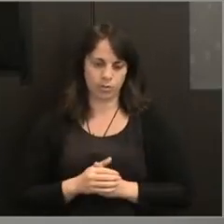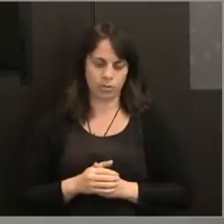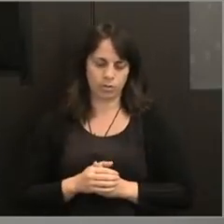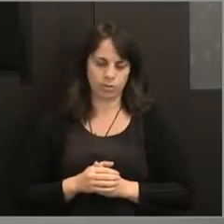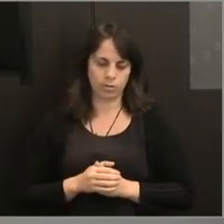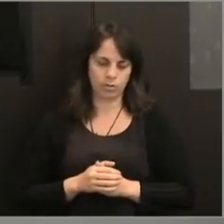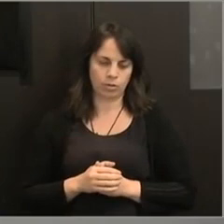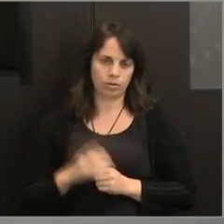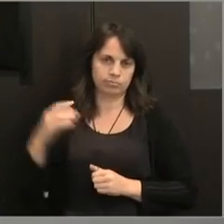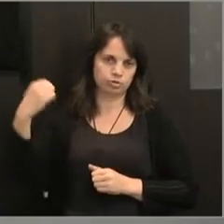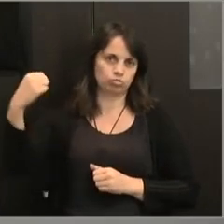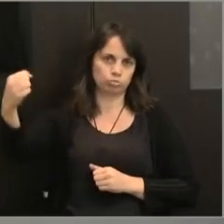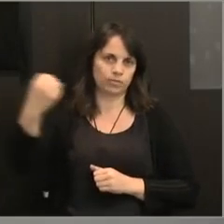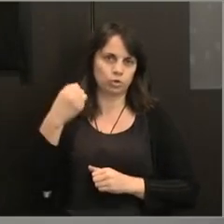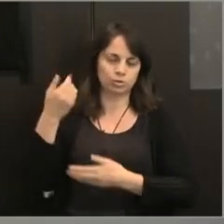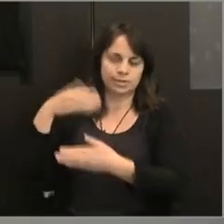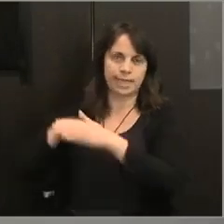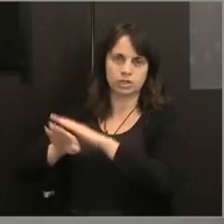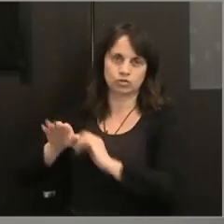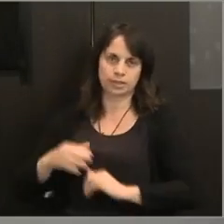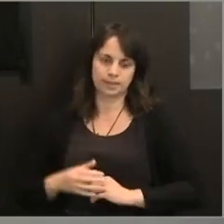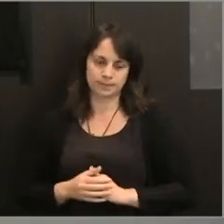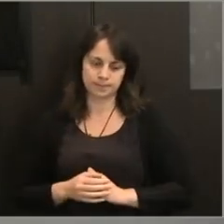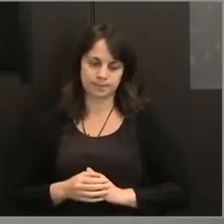refused admission